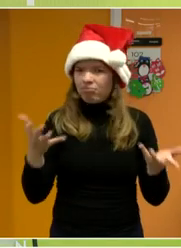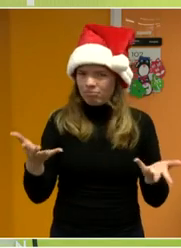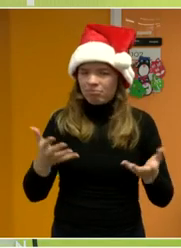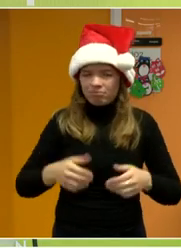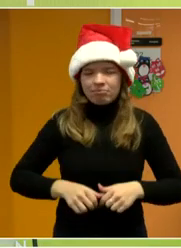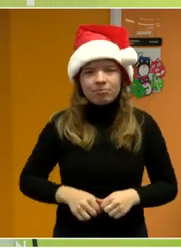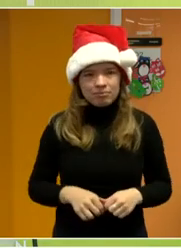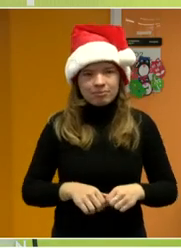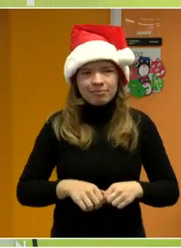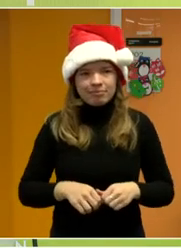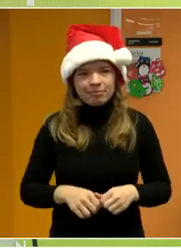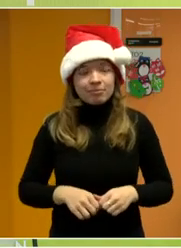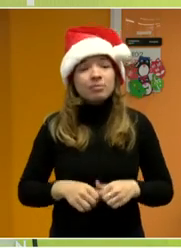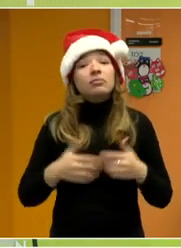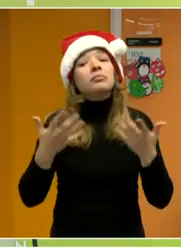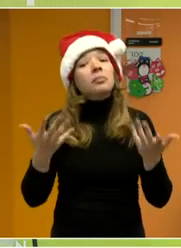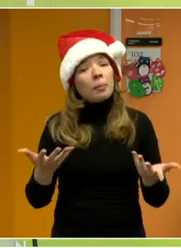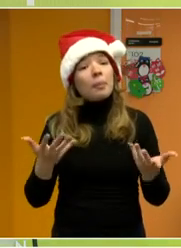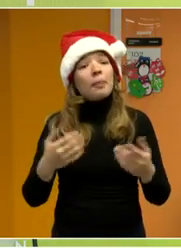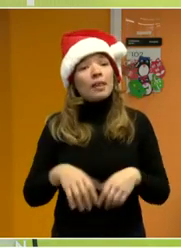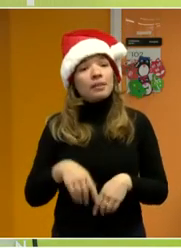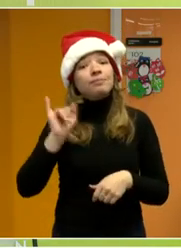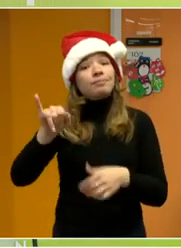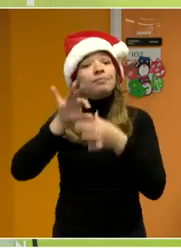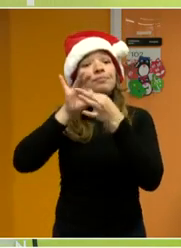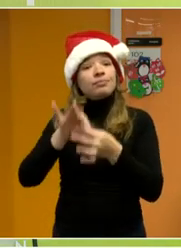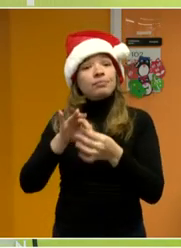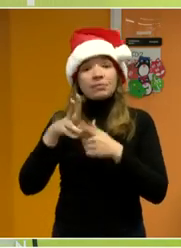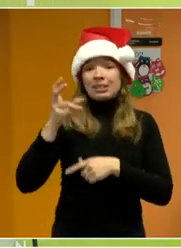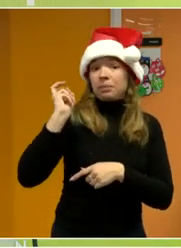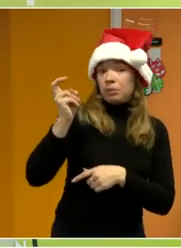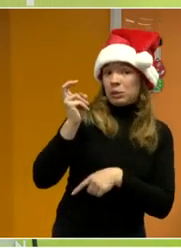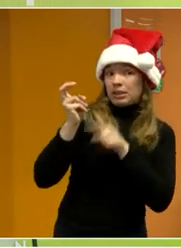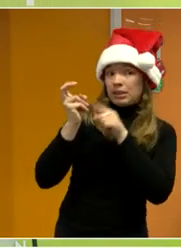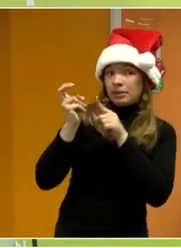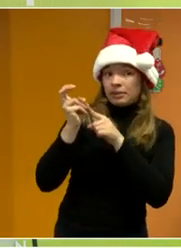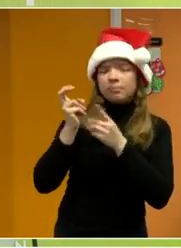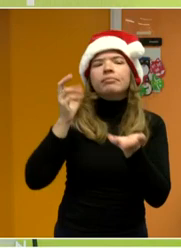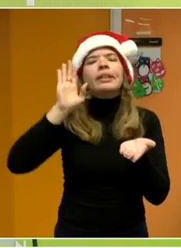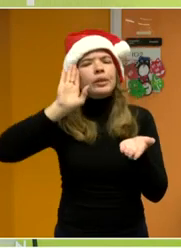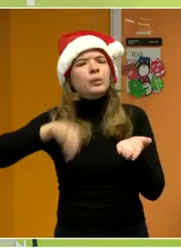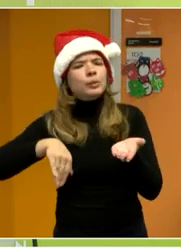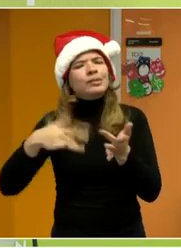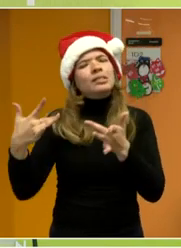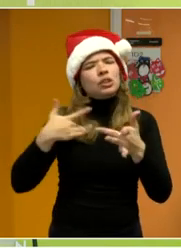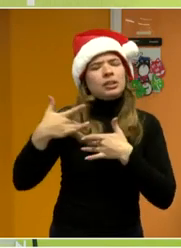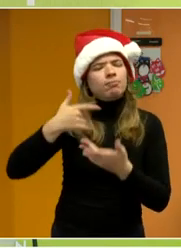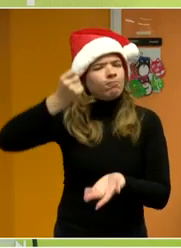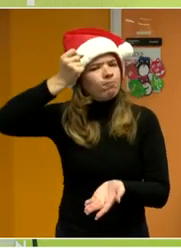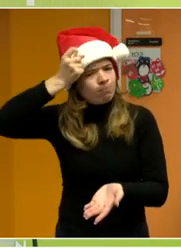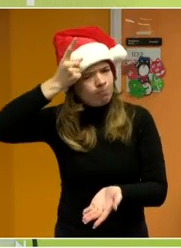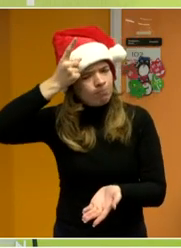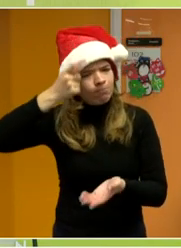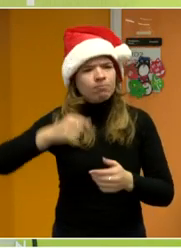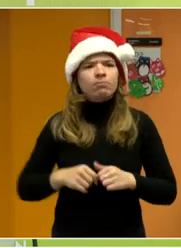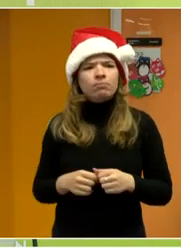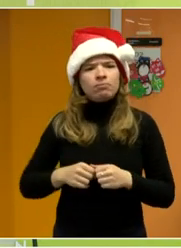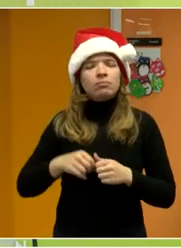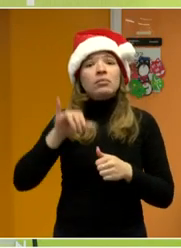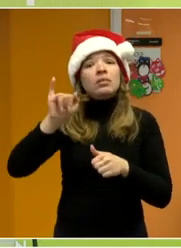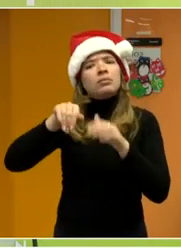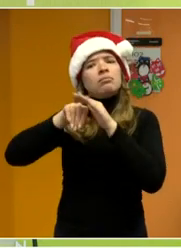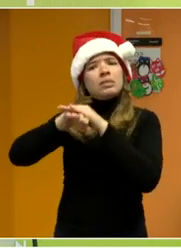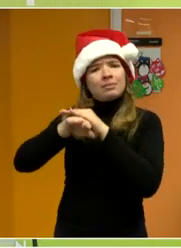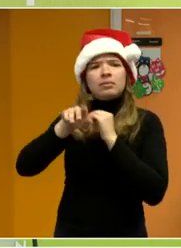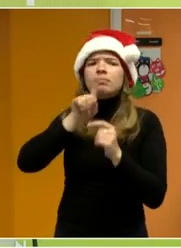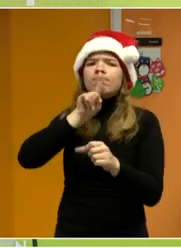And also, just in terms of transportation, because I know that's a concern, we access the Promise Rides program to make sure that young people can come to